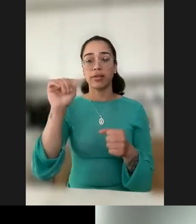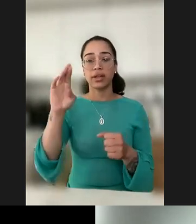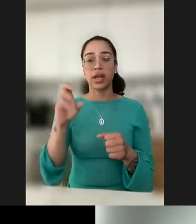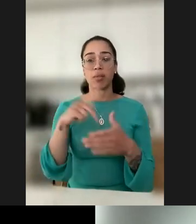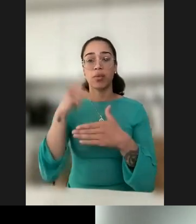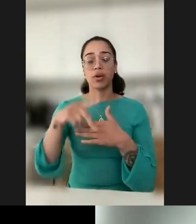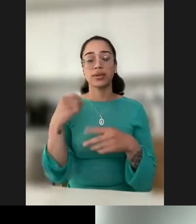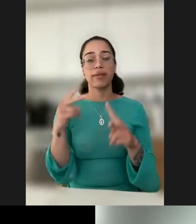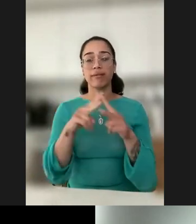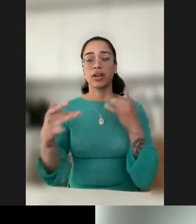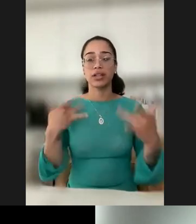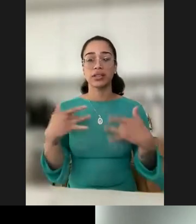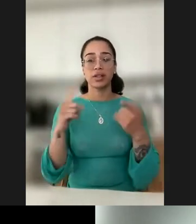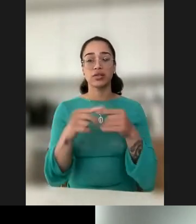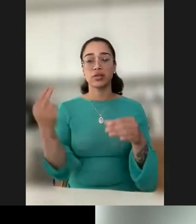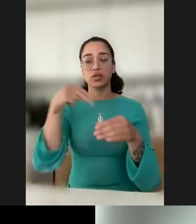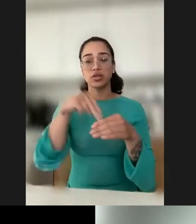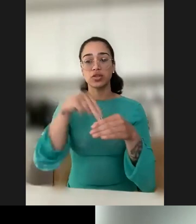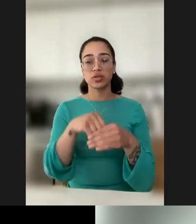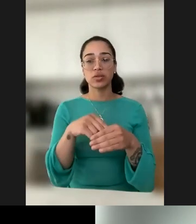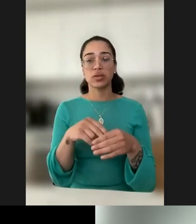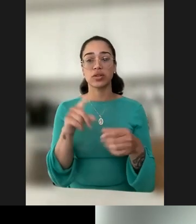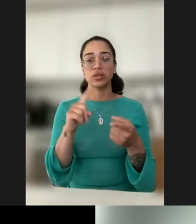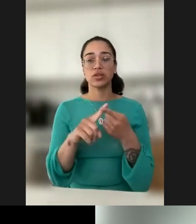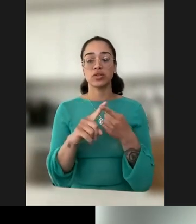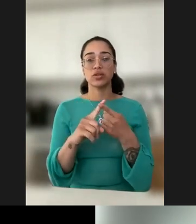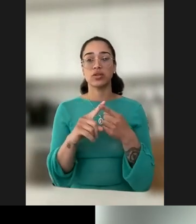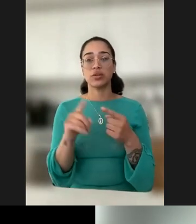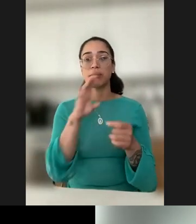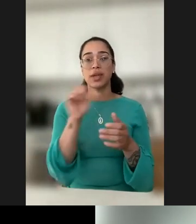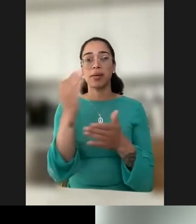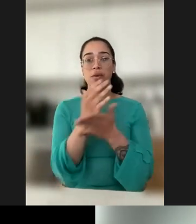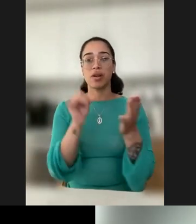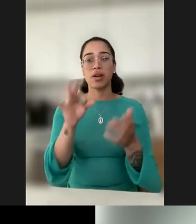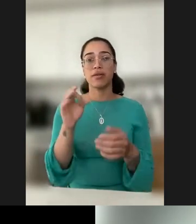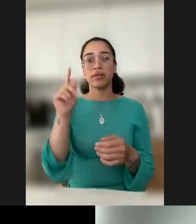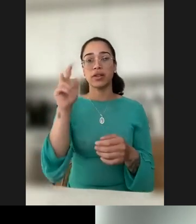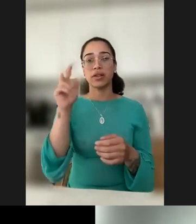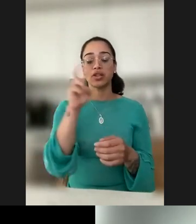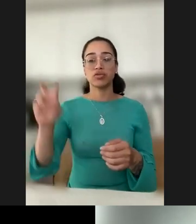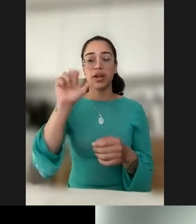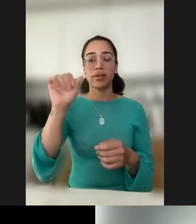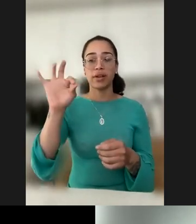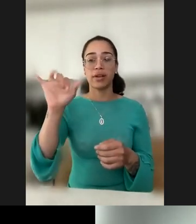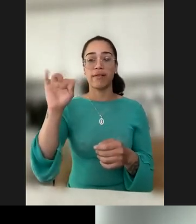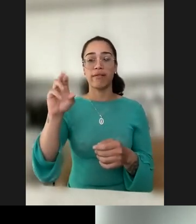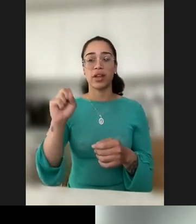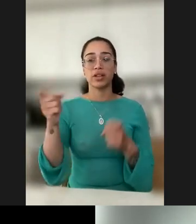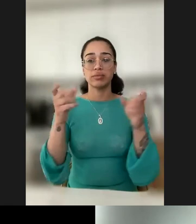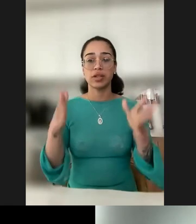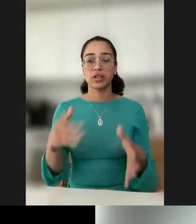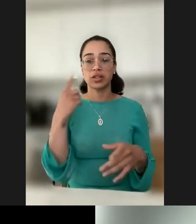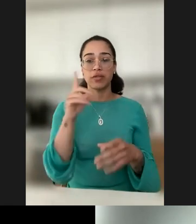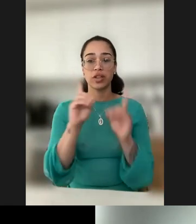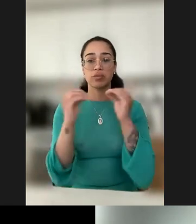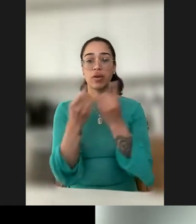excited to join as the new Tribal Affairs Manager with the California Department of Aging. And I'm very honored to go